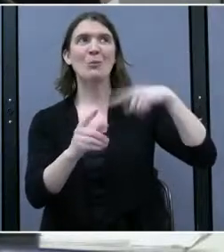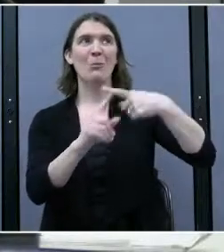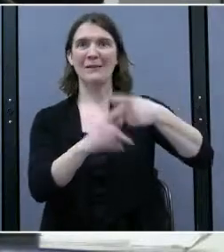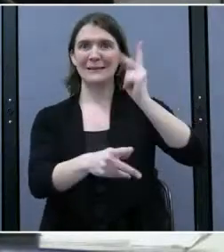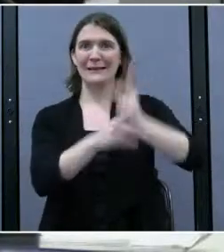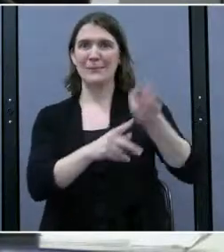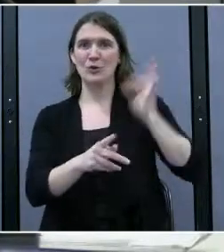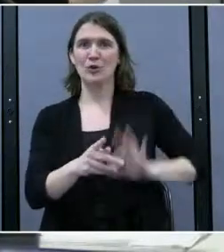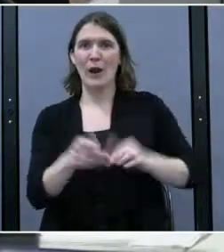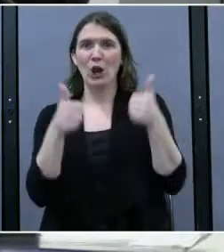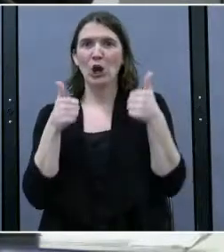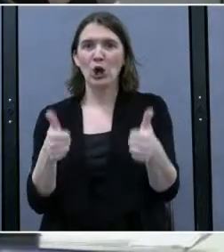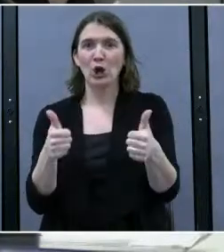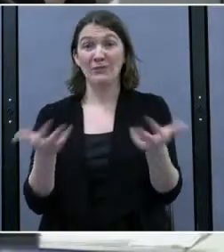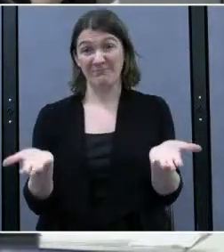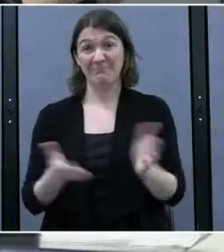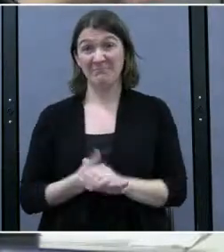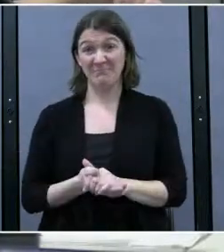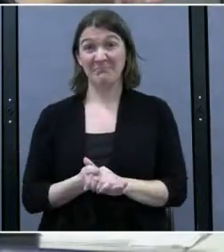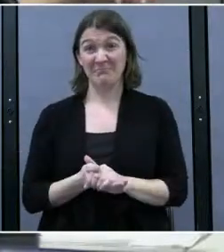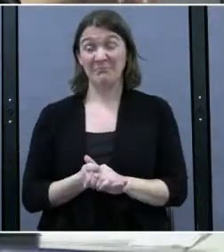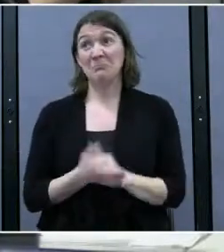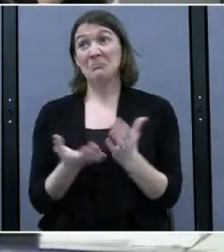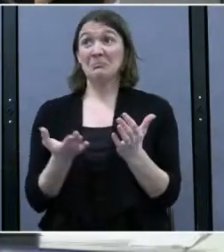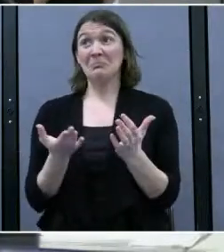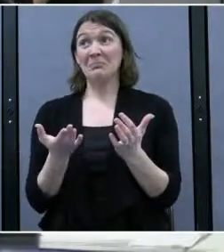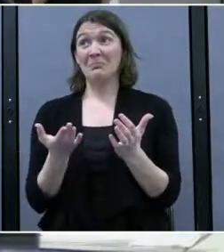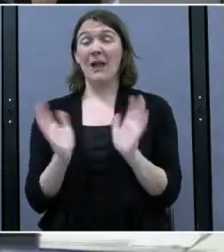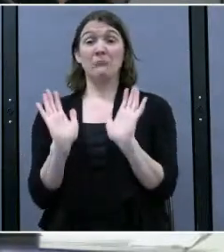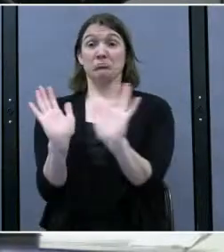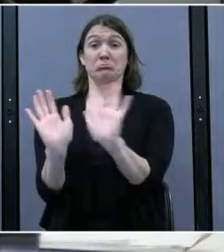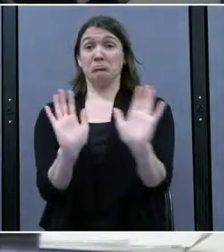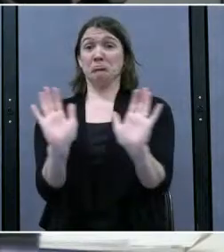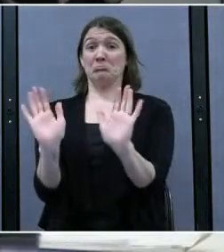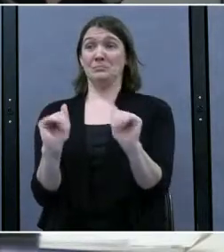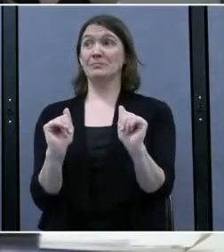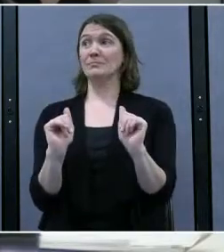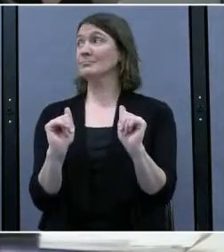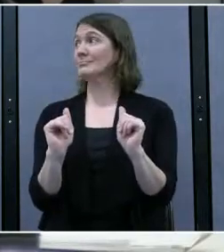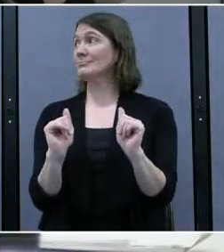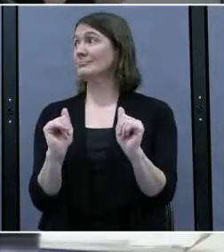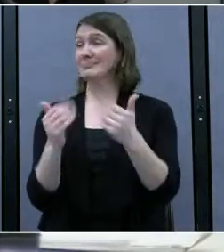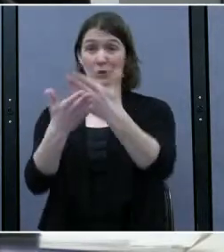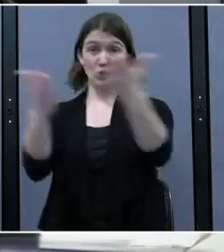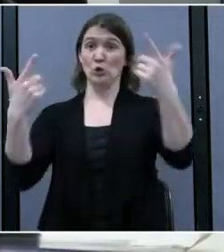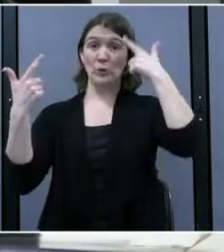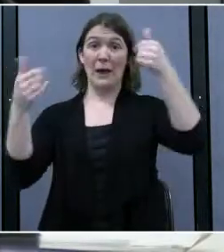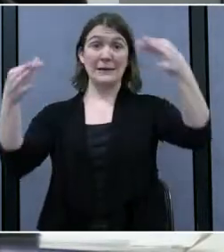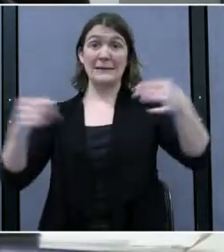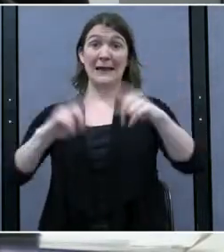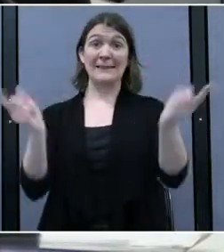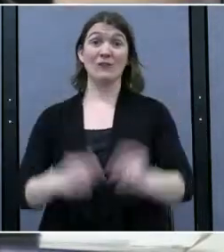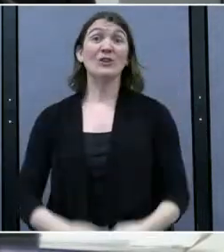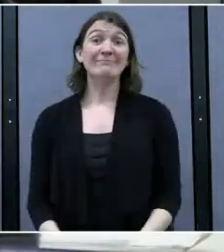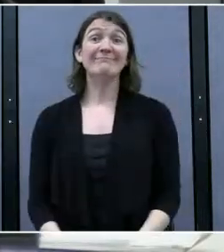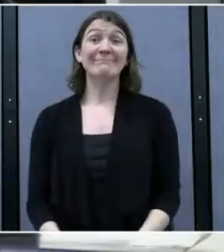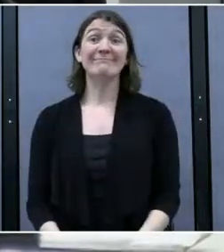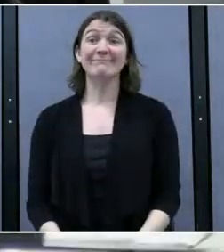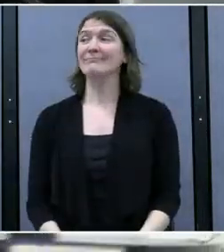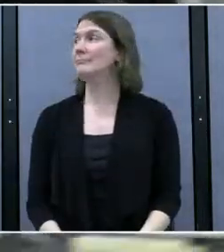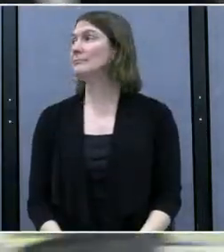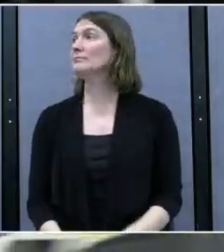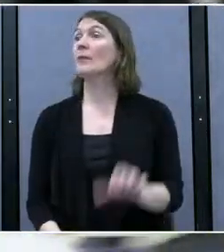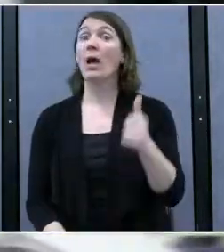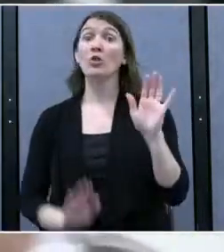of balancing the books to do that. But I leave that to, it's your decision. Yeah, thanks, Bob.